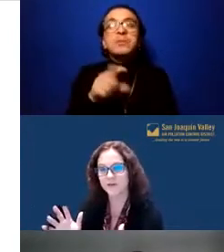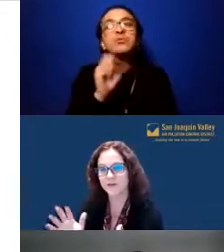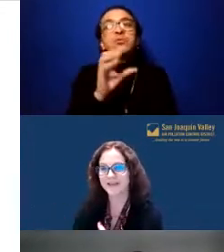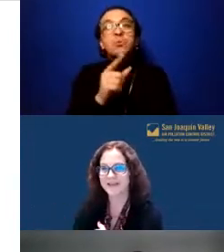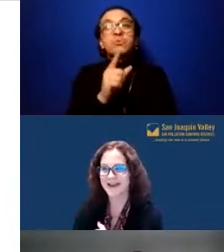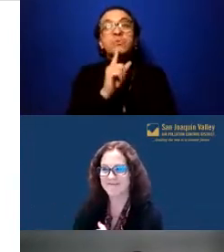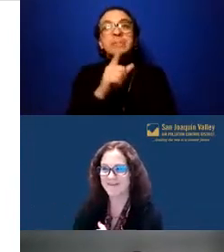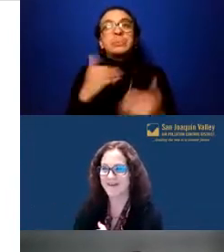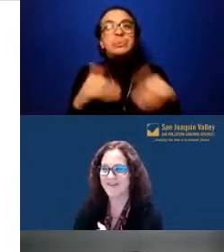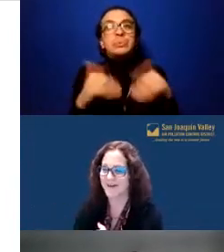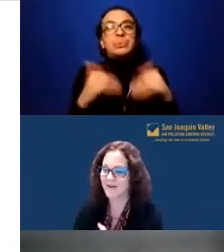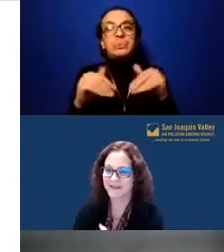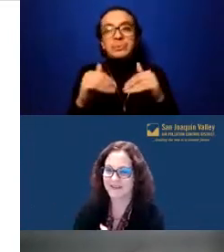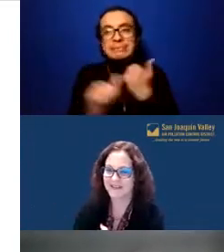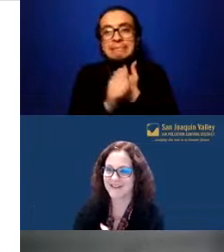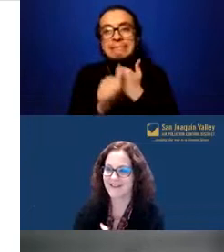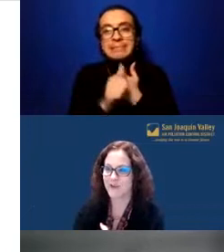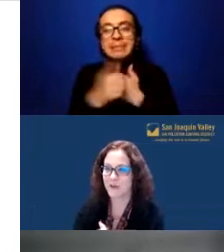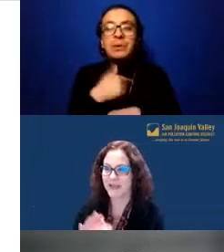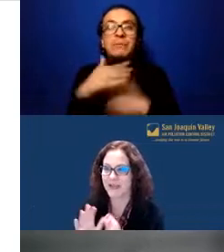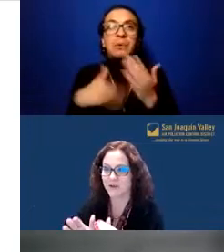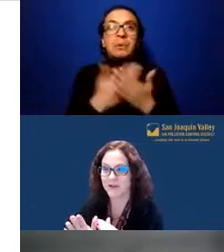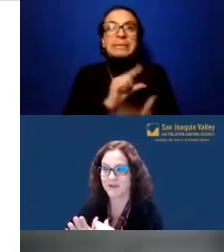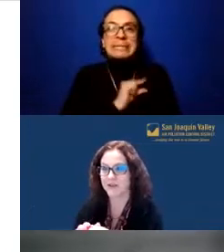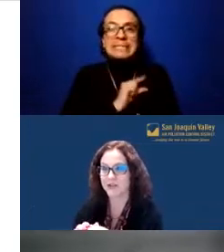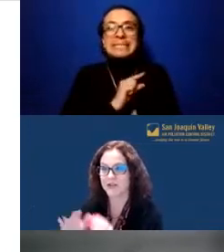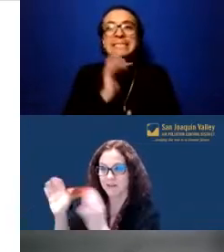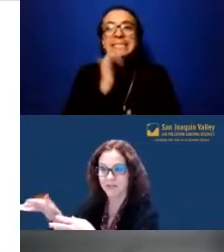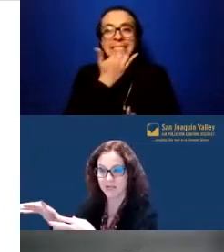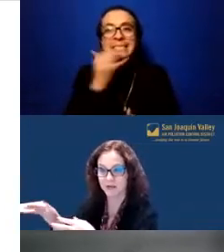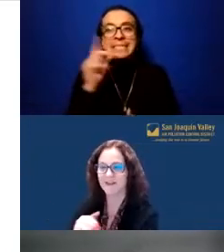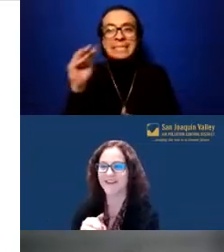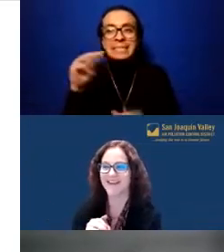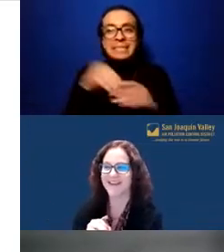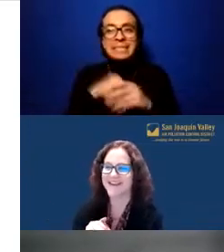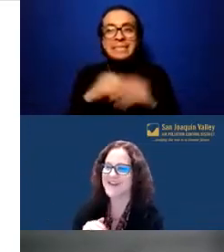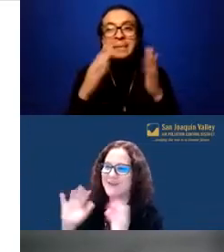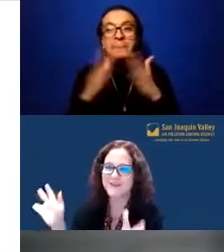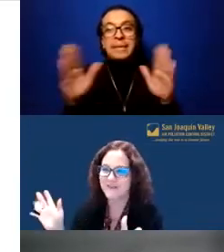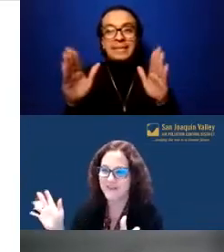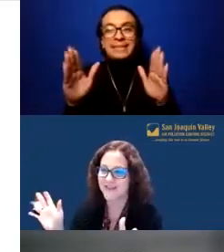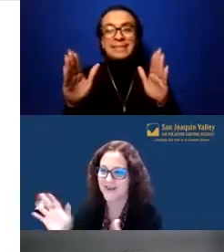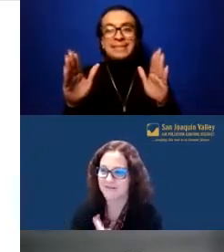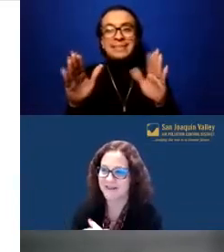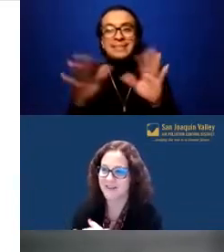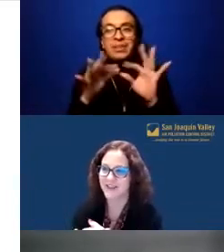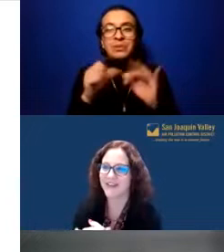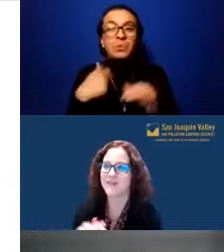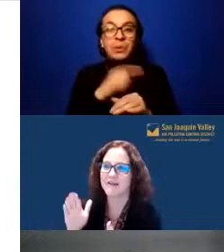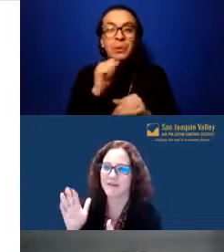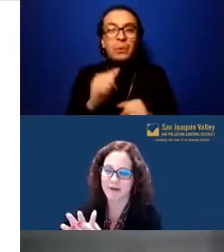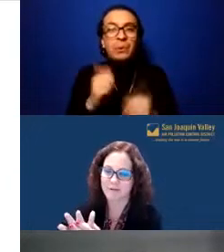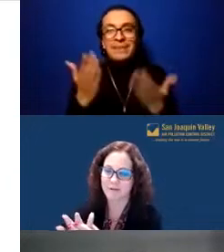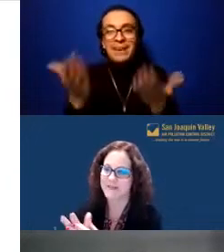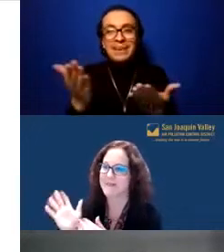risky to do that. We have all been guilty of putting a direct message in the main channel. So we don't advise direct messaging unless